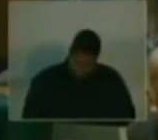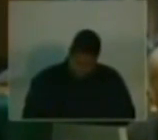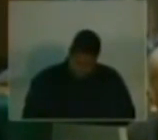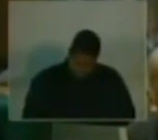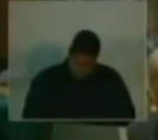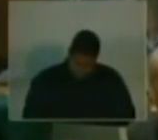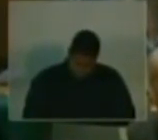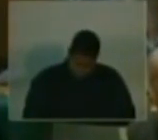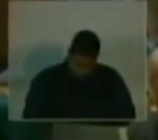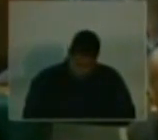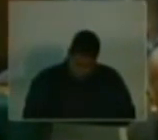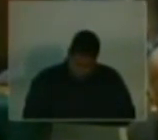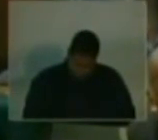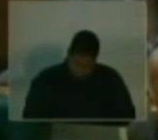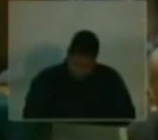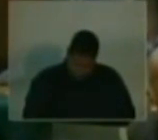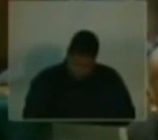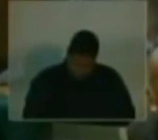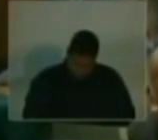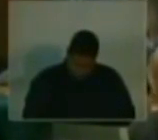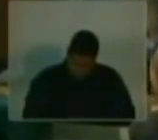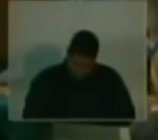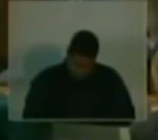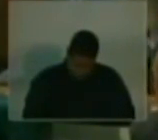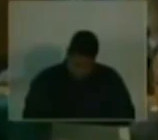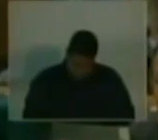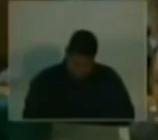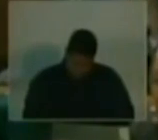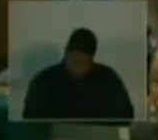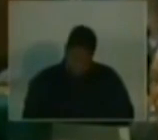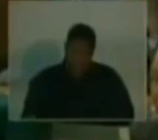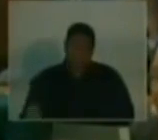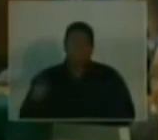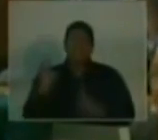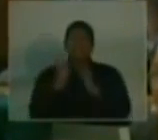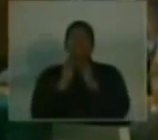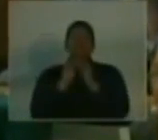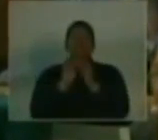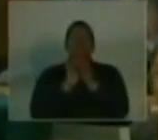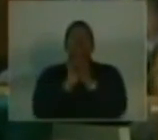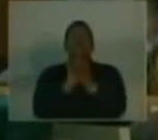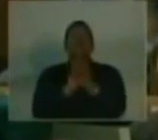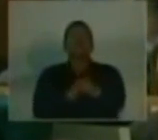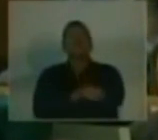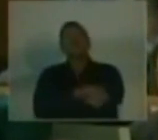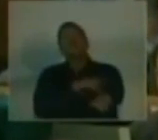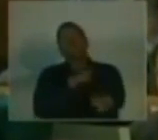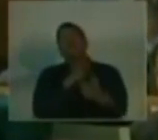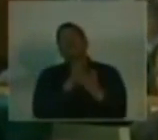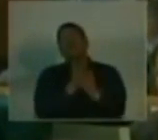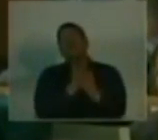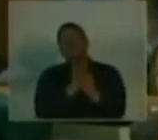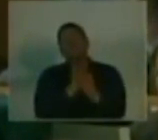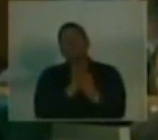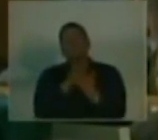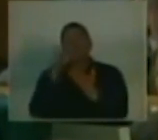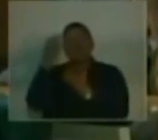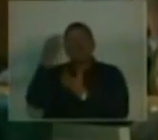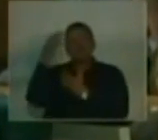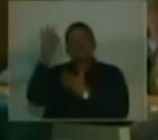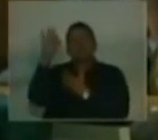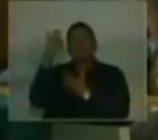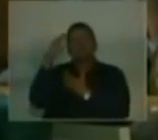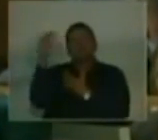mark another significant milestone in the long-standing relations and in the friendship and